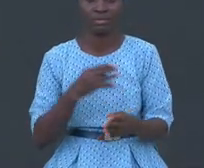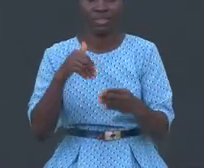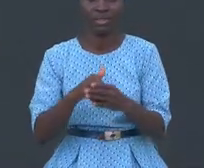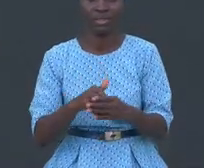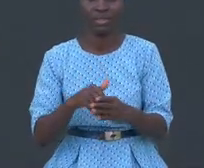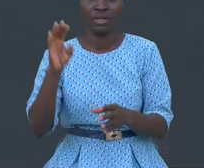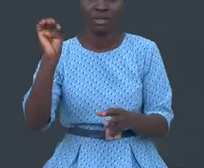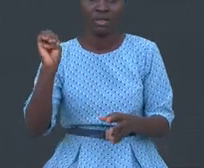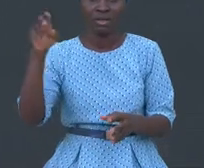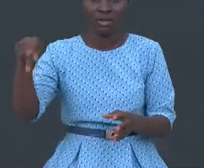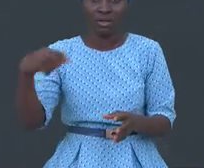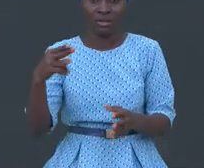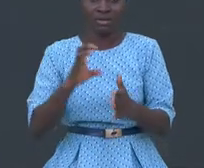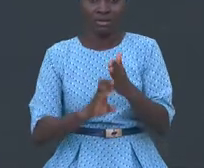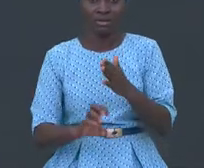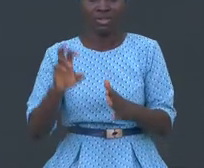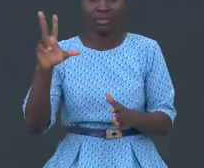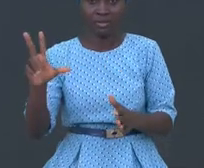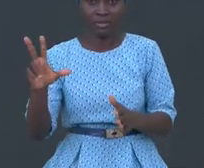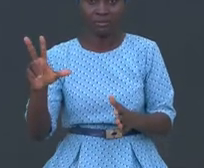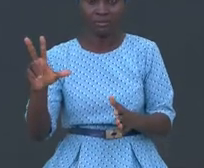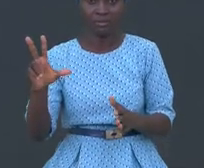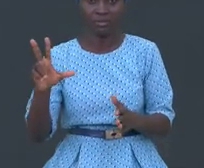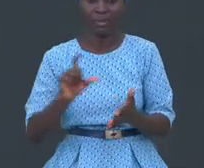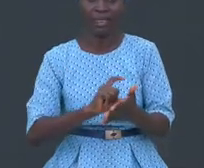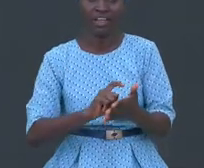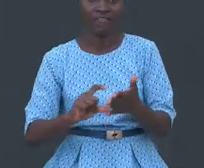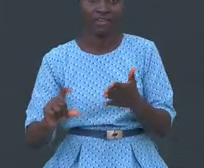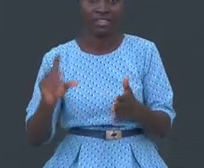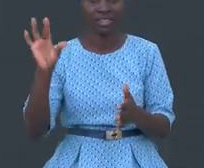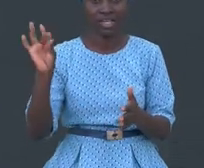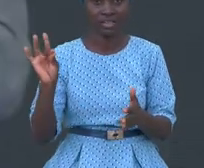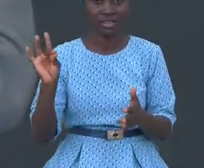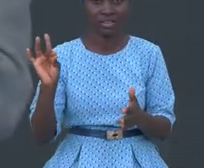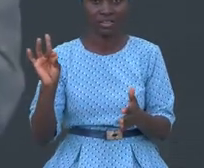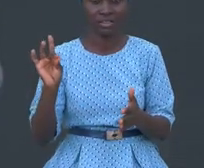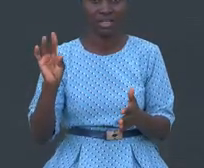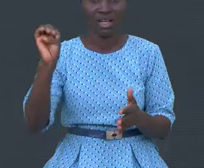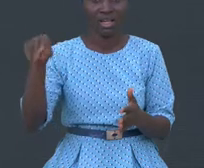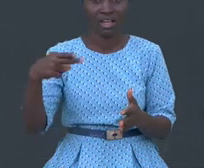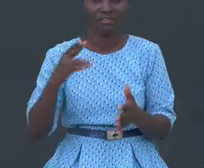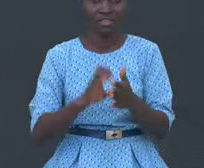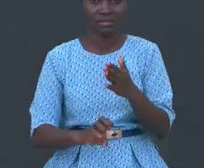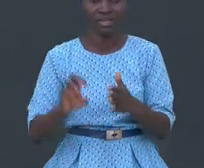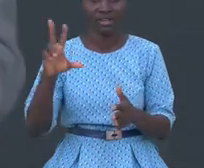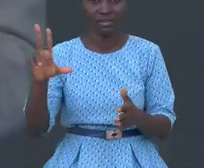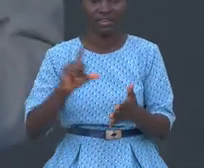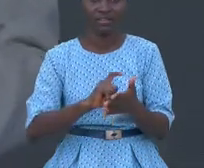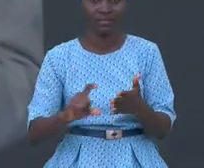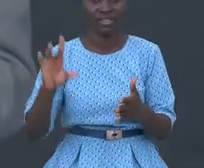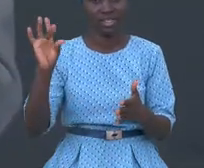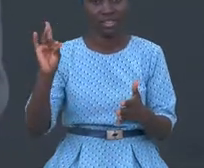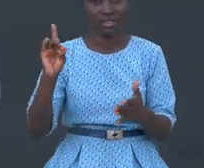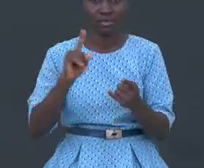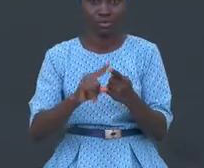Ephesians chapter 3, reading from verse 8. Ephesians chapter 3, verse 8, unto